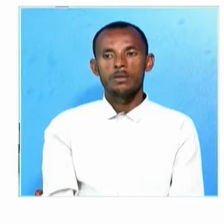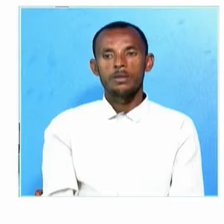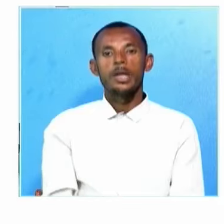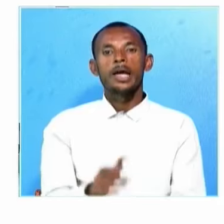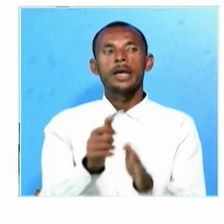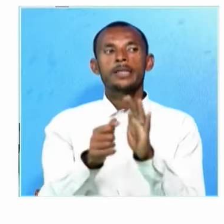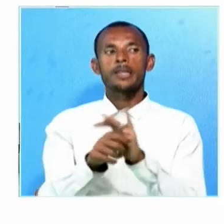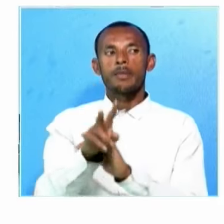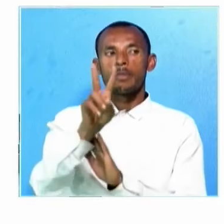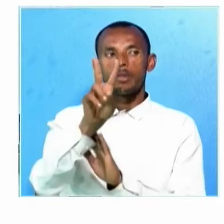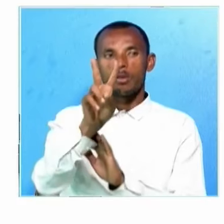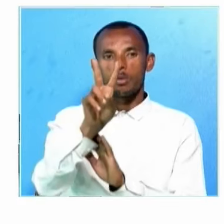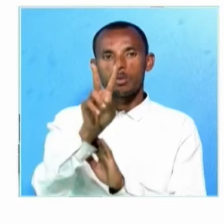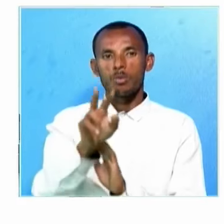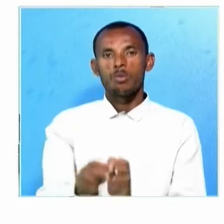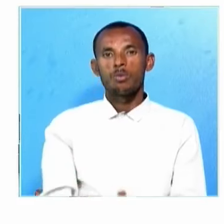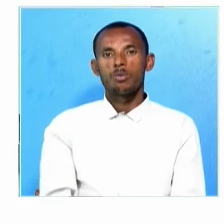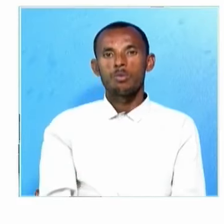Example 2.